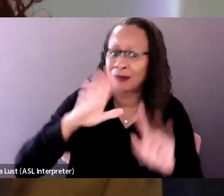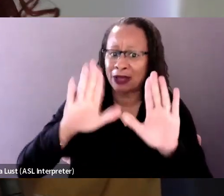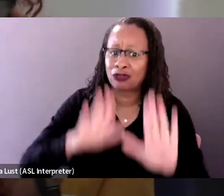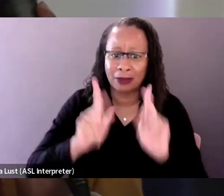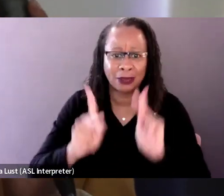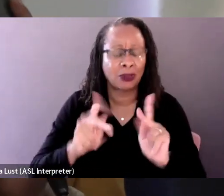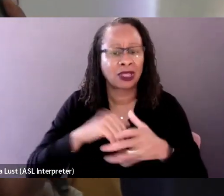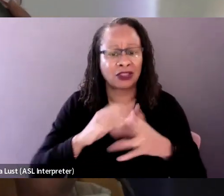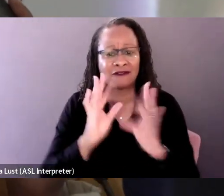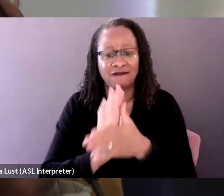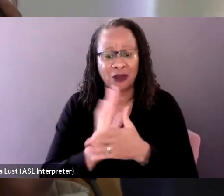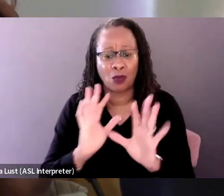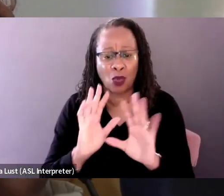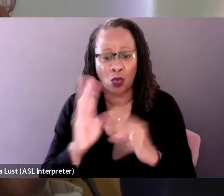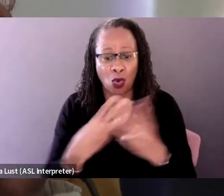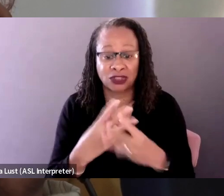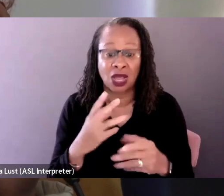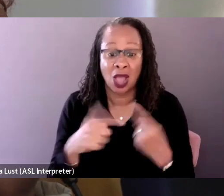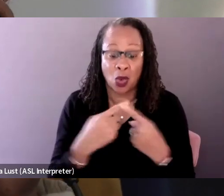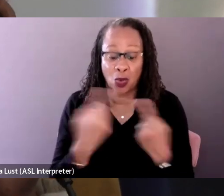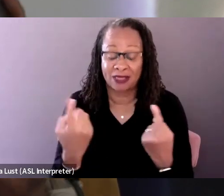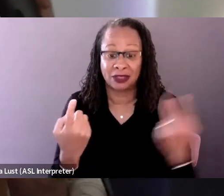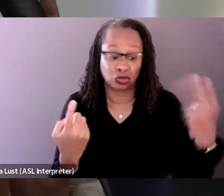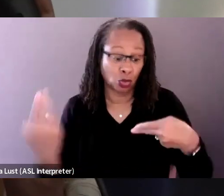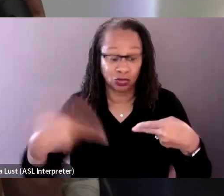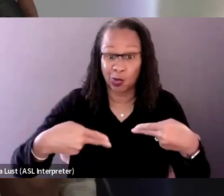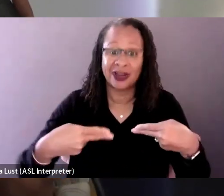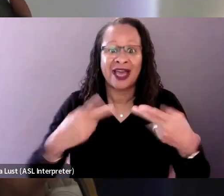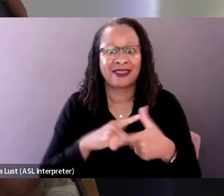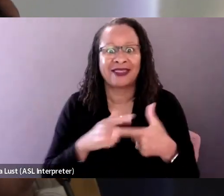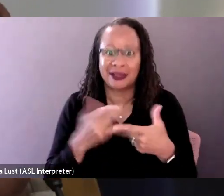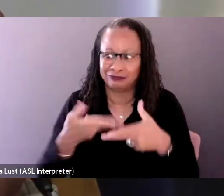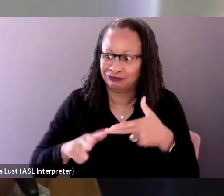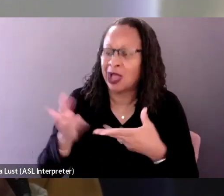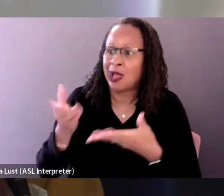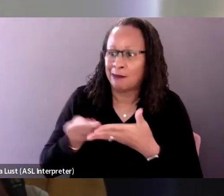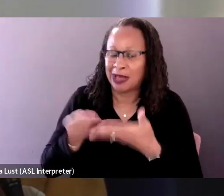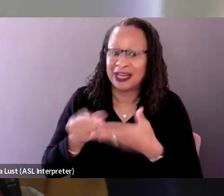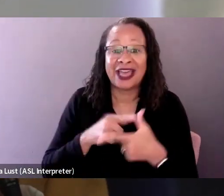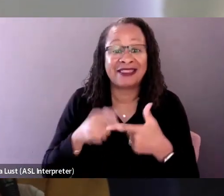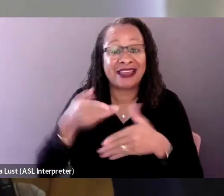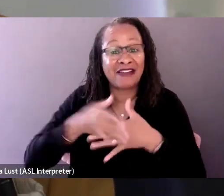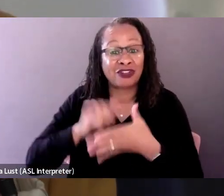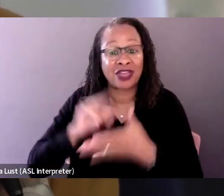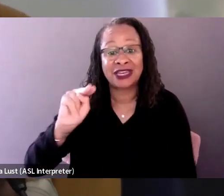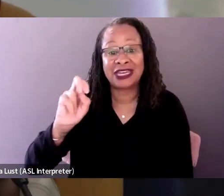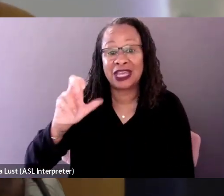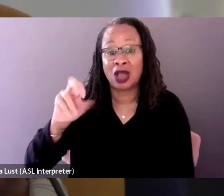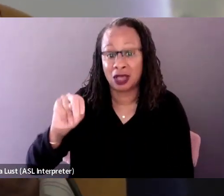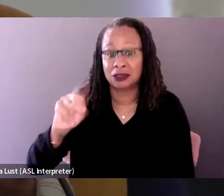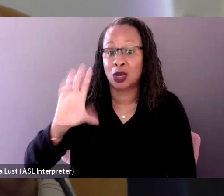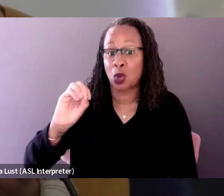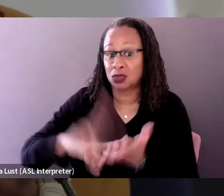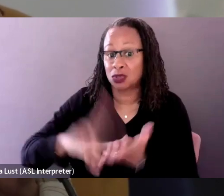So yeah, once they joined, then the money came, and then shortly after, Neon co-signed the project, which was really big.